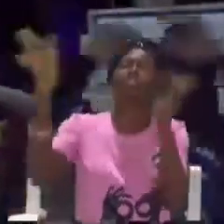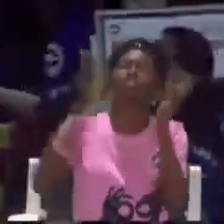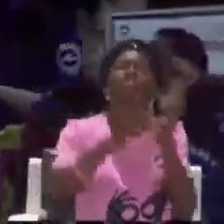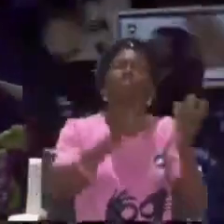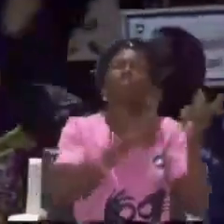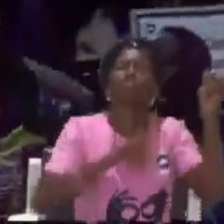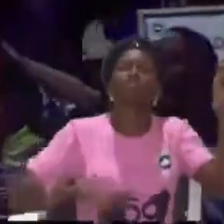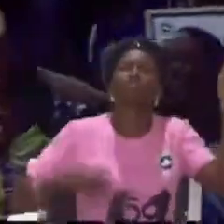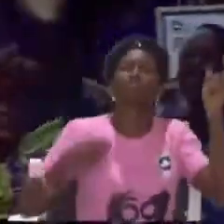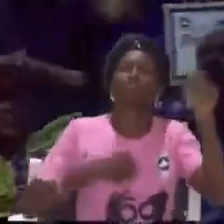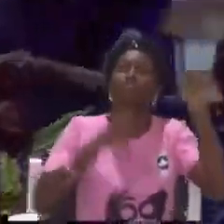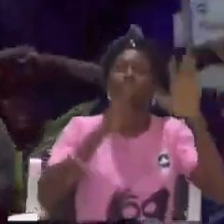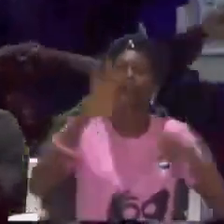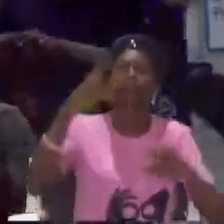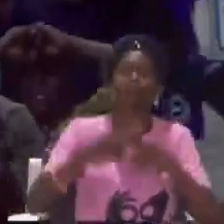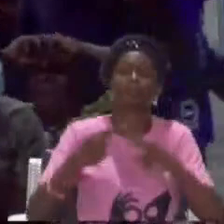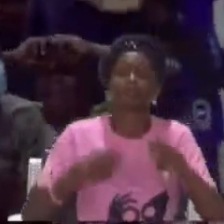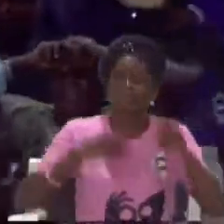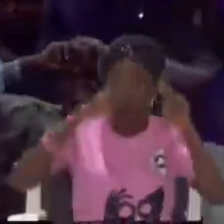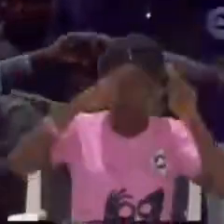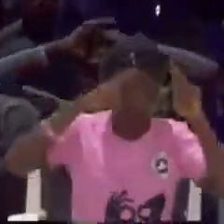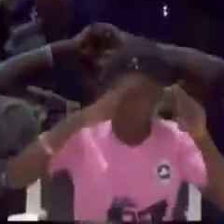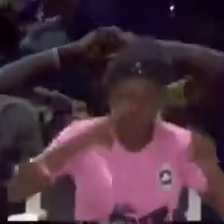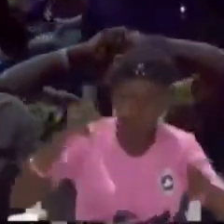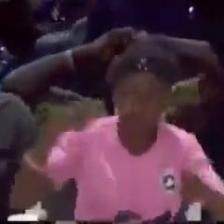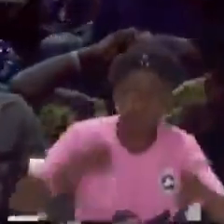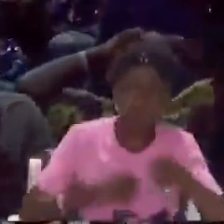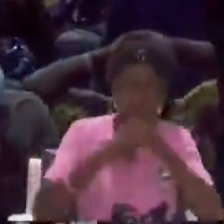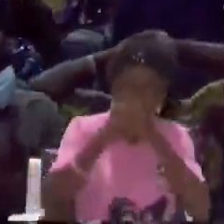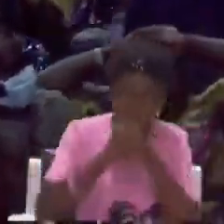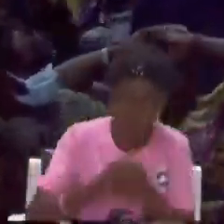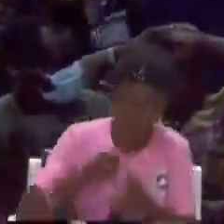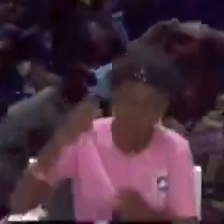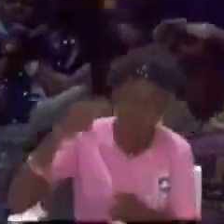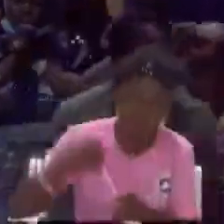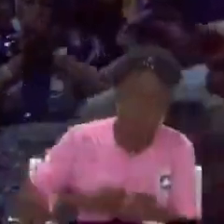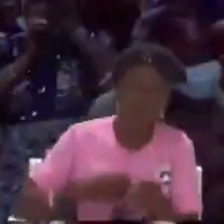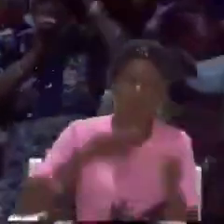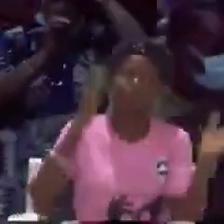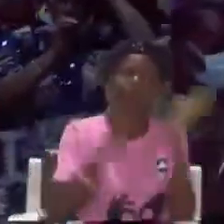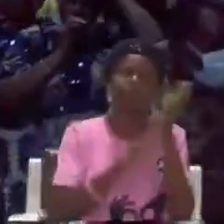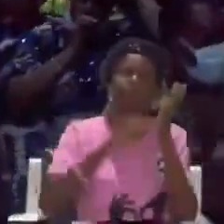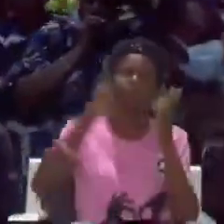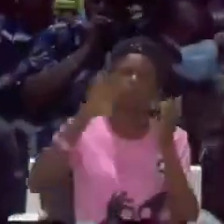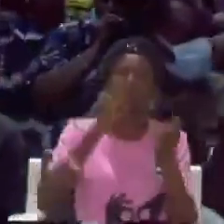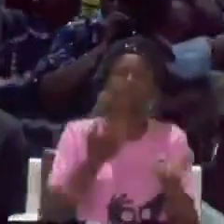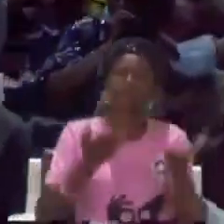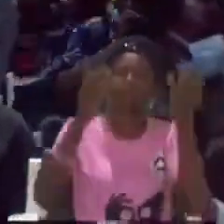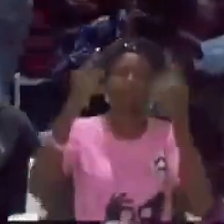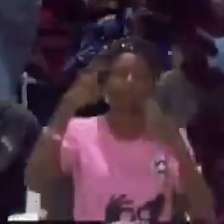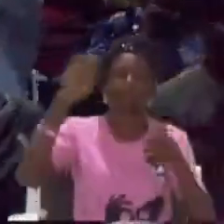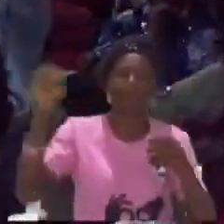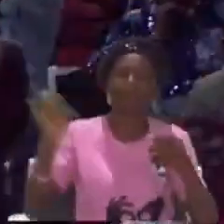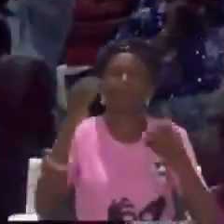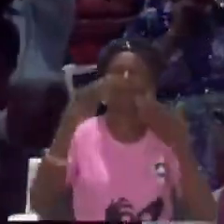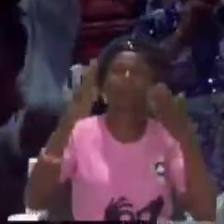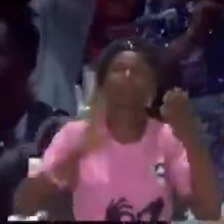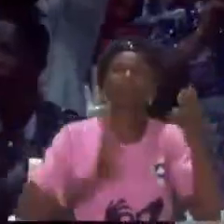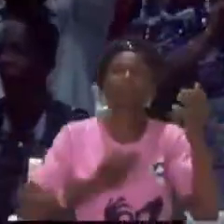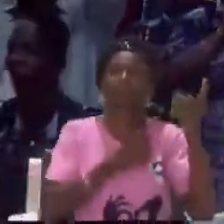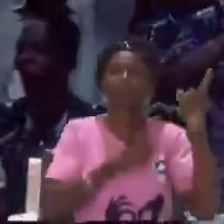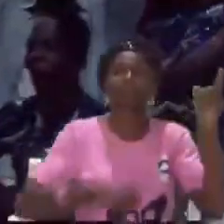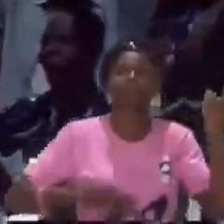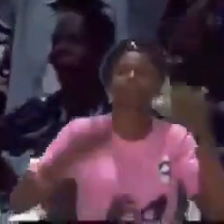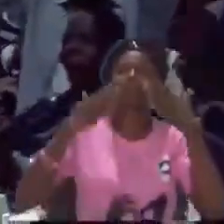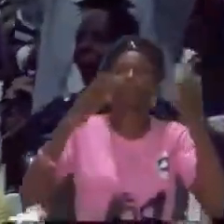bless your name. We honor you. We adore you. Be thou exalted forever. Thank you, our Lord. Thank